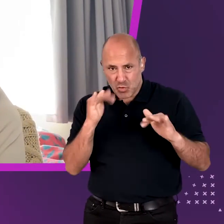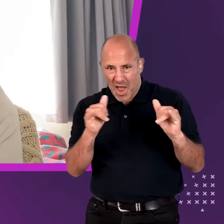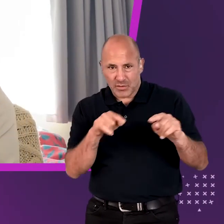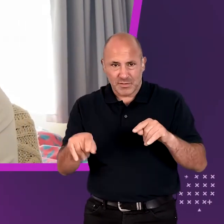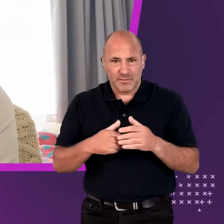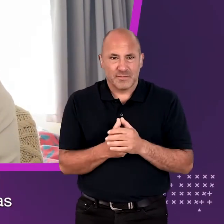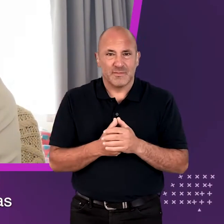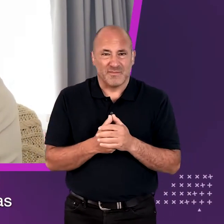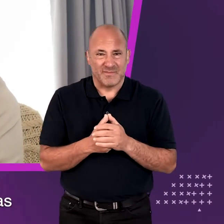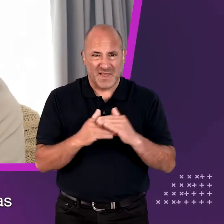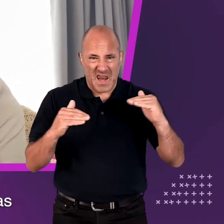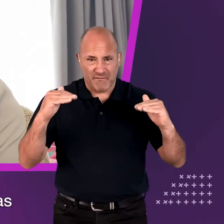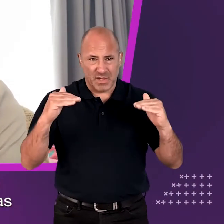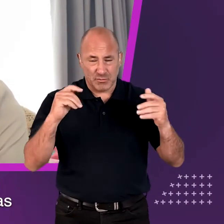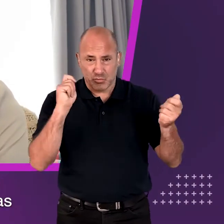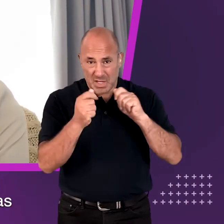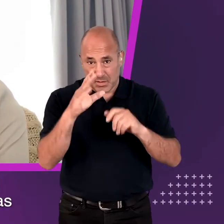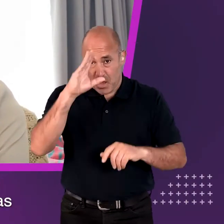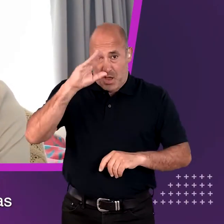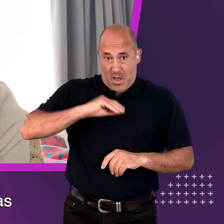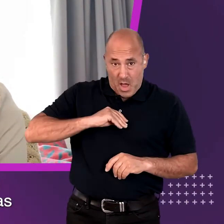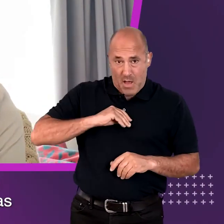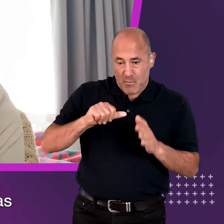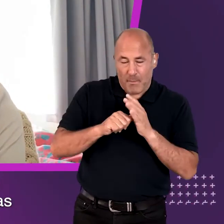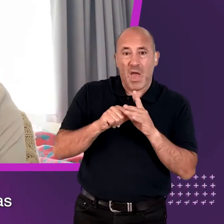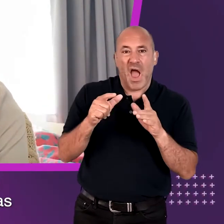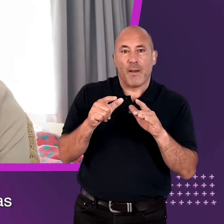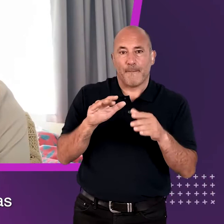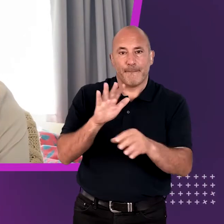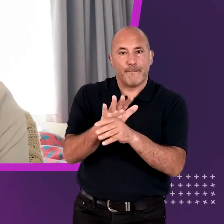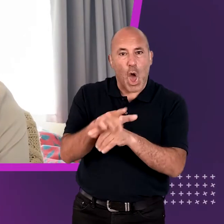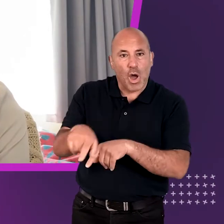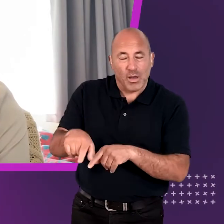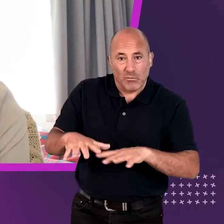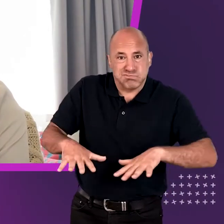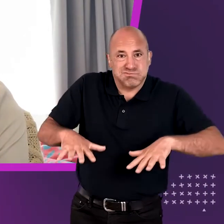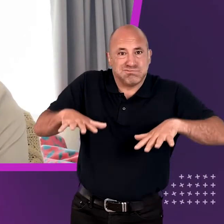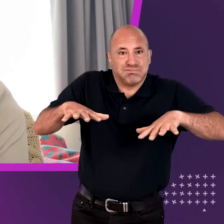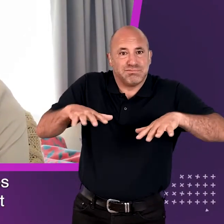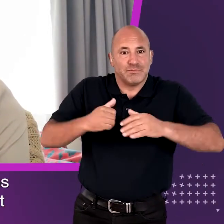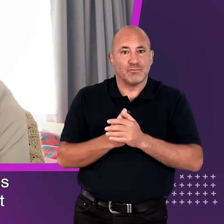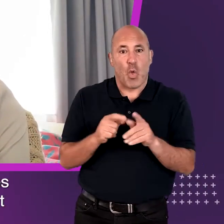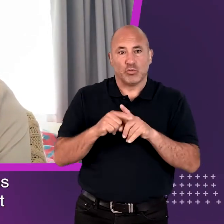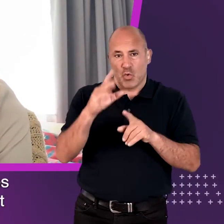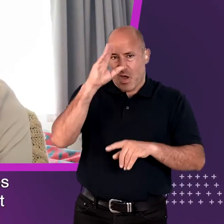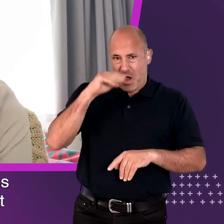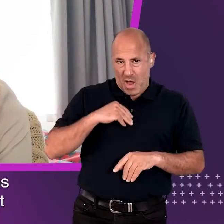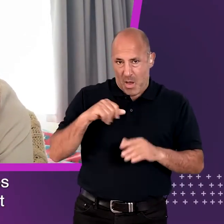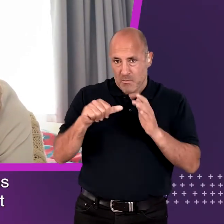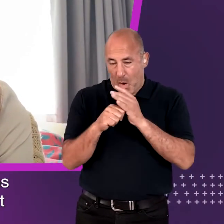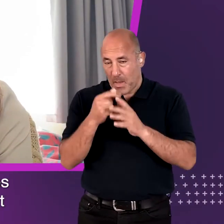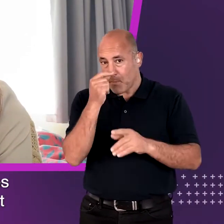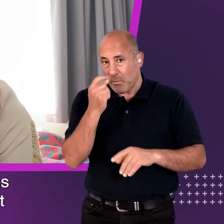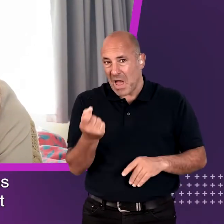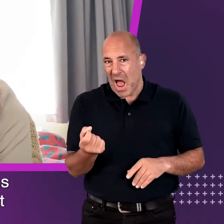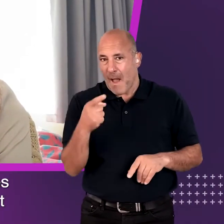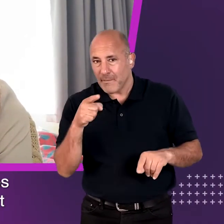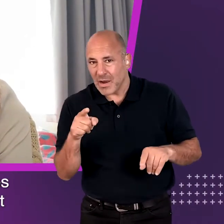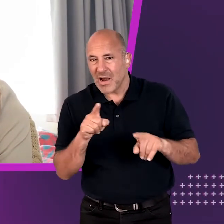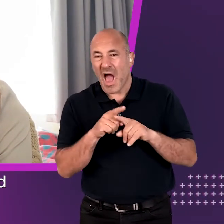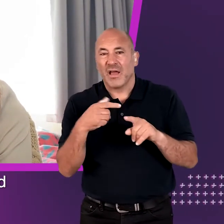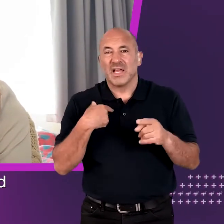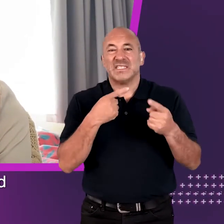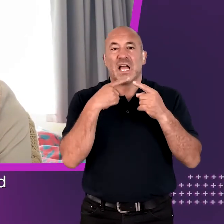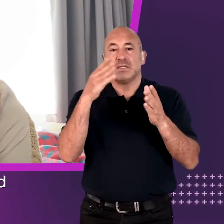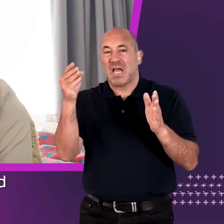change. Changes in the level can flag when there's a problem, such as a drain being blocked, and they can also give us clues when a problem